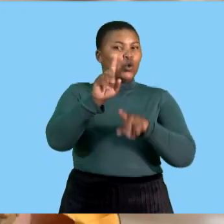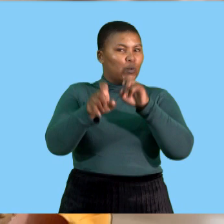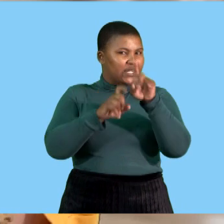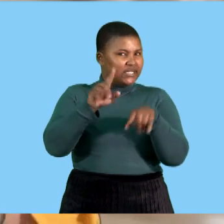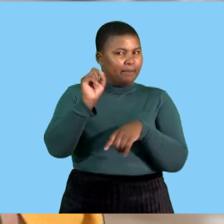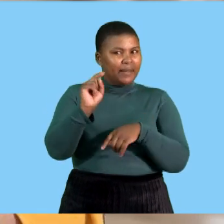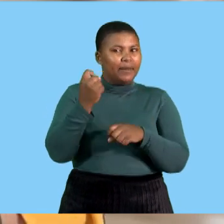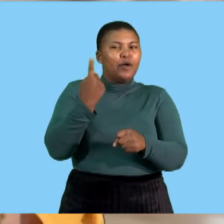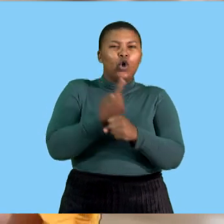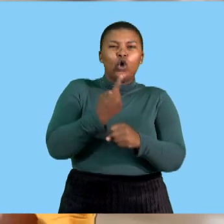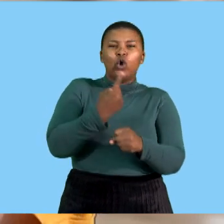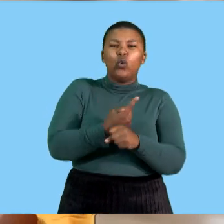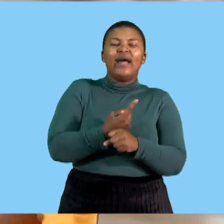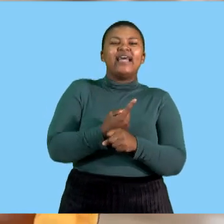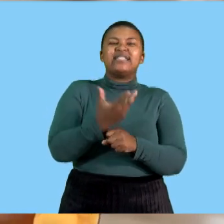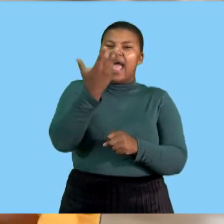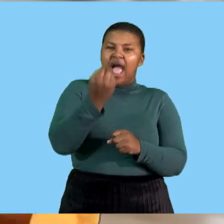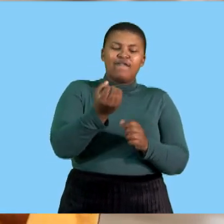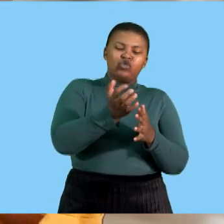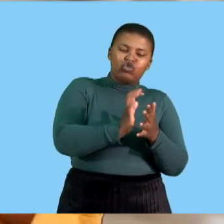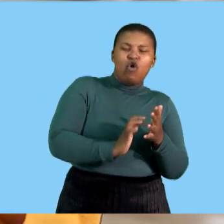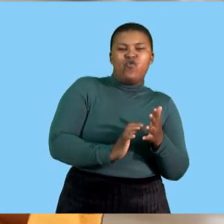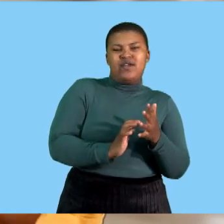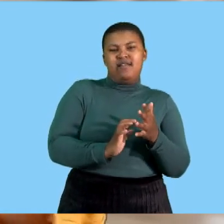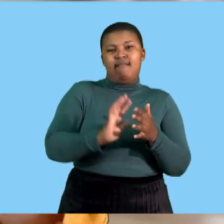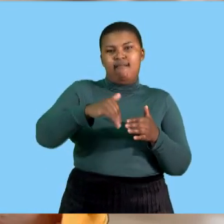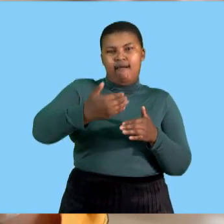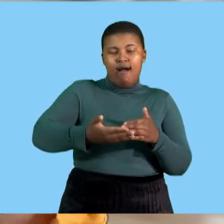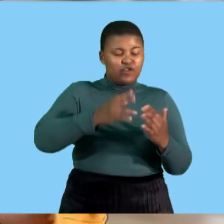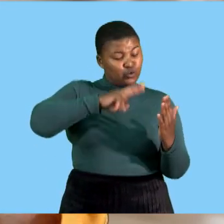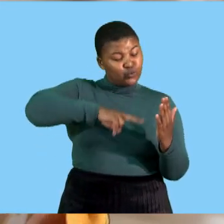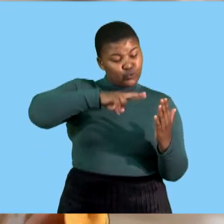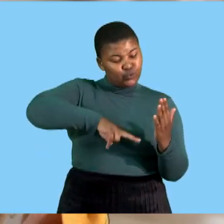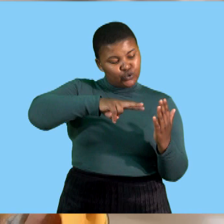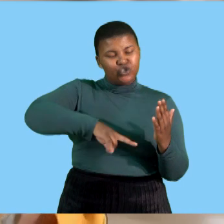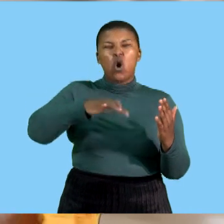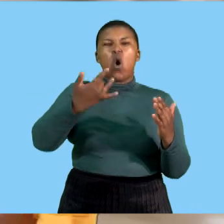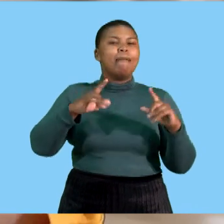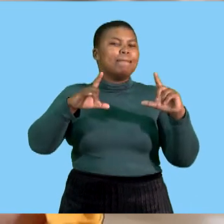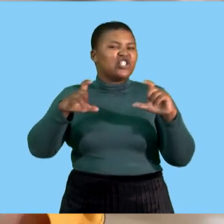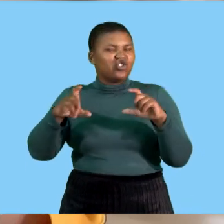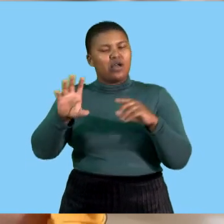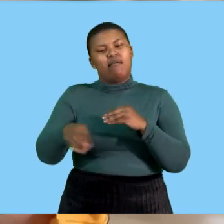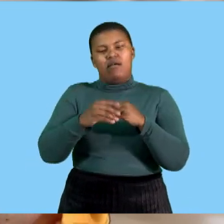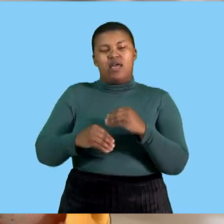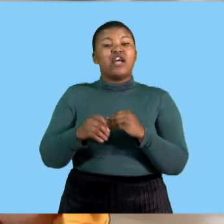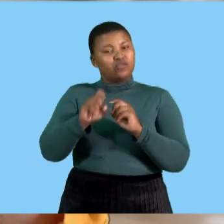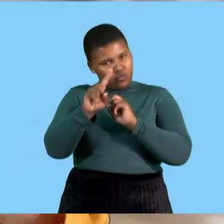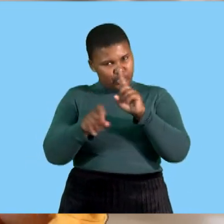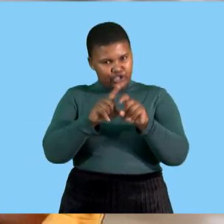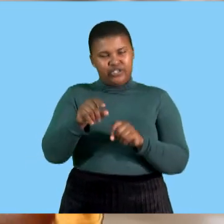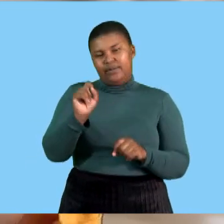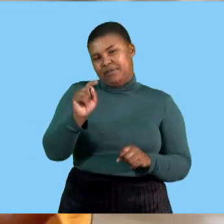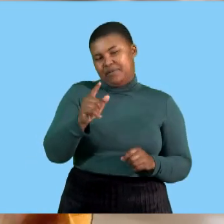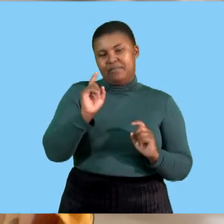application questions always refer to questions that use statements or scenarios or case studies or pictures and